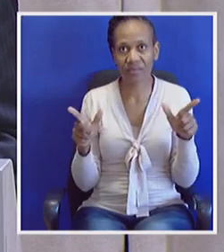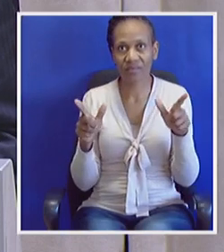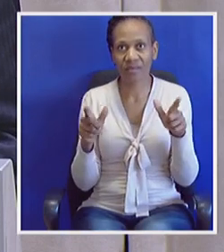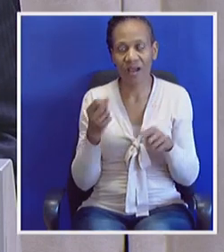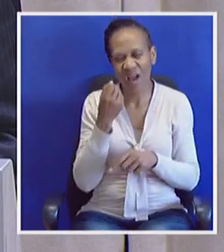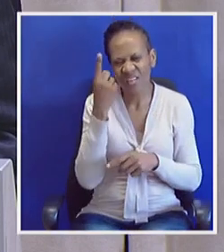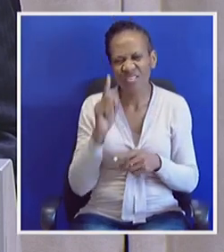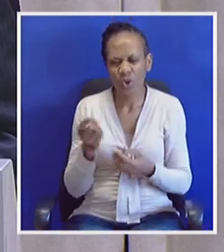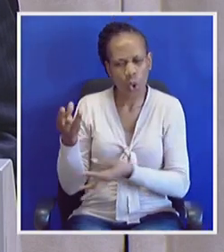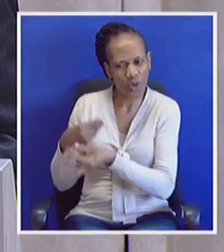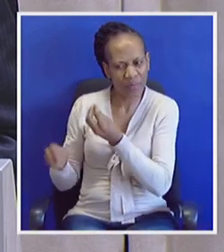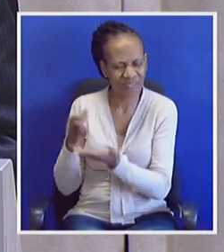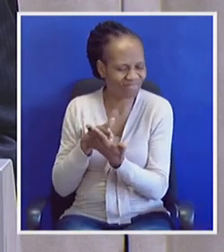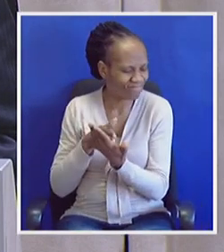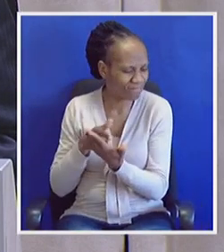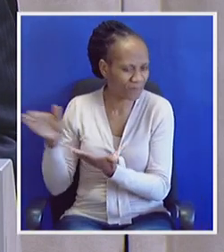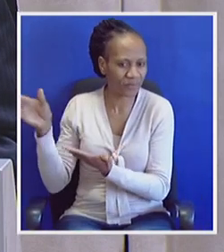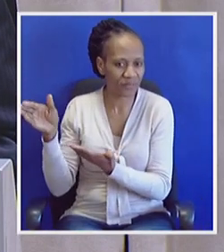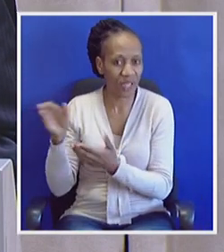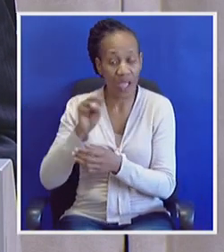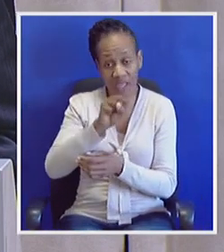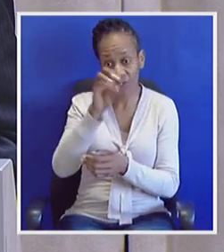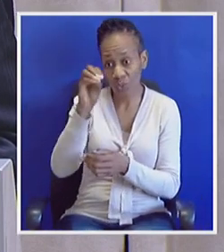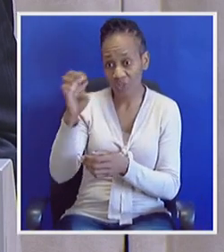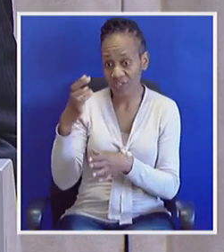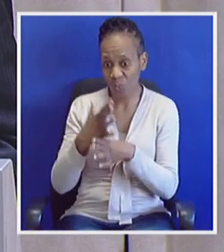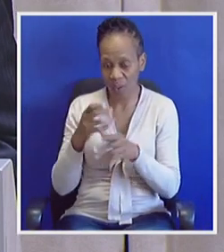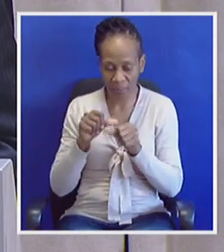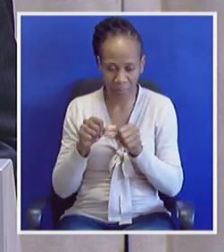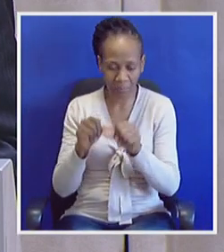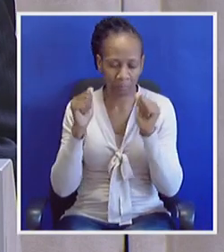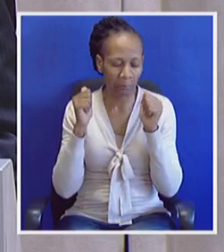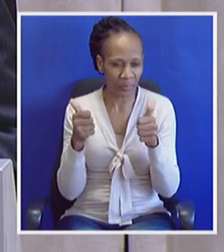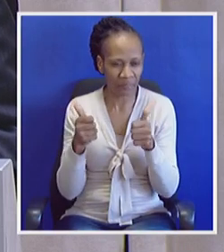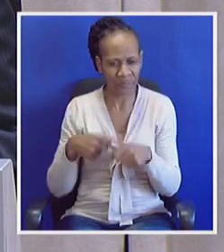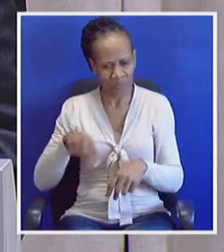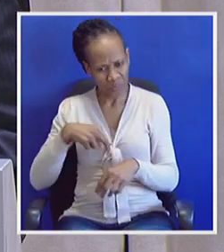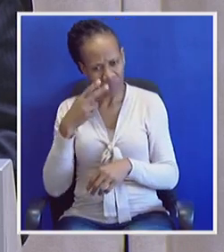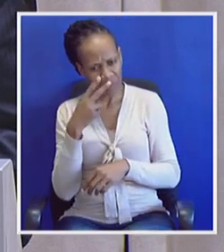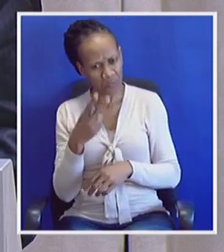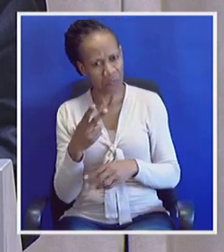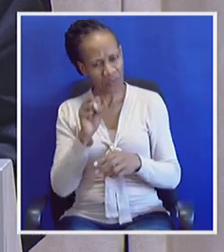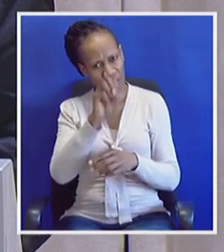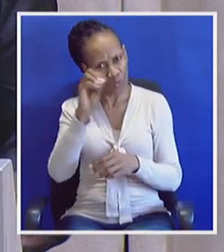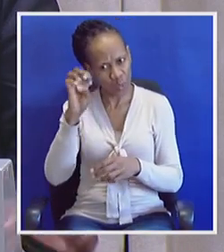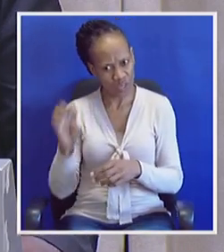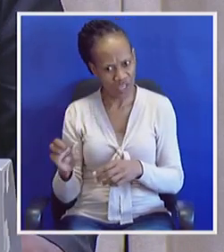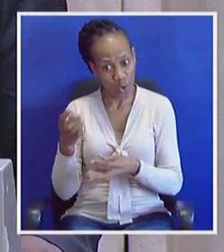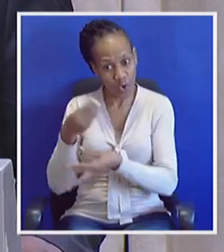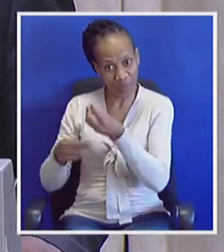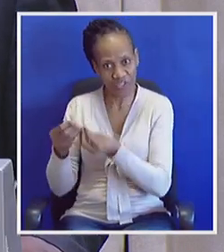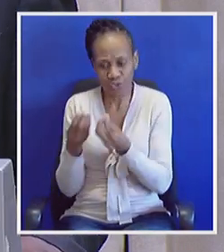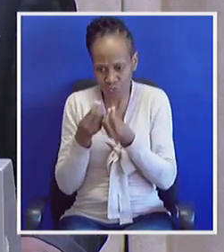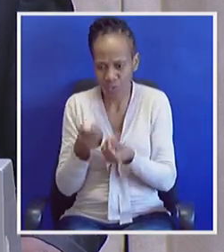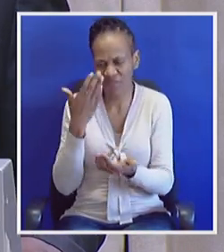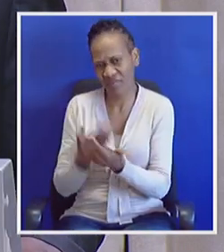of corruption within state-owned enterprises, and we have a more effective way of dealing with corruption.